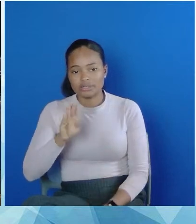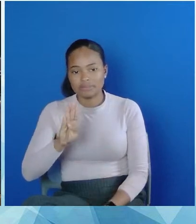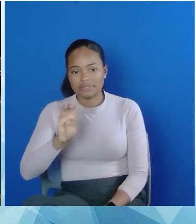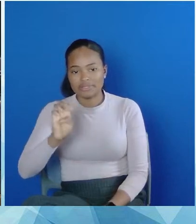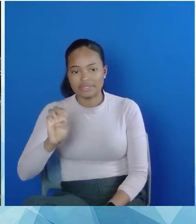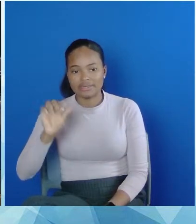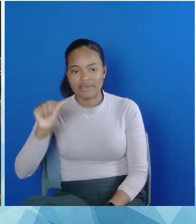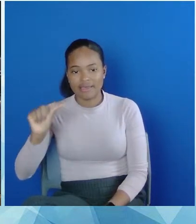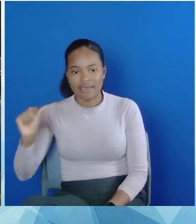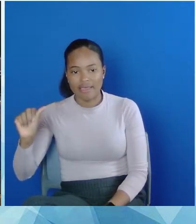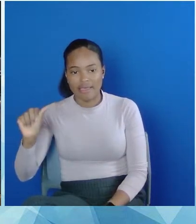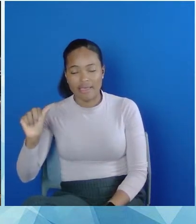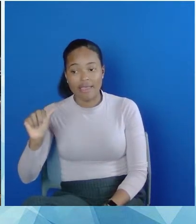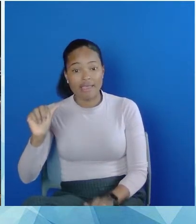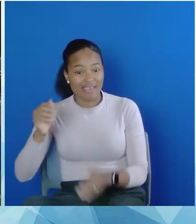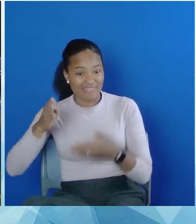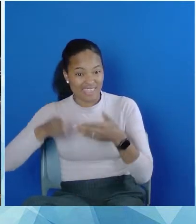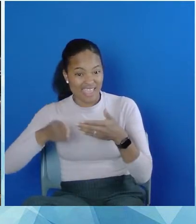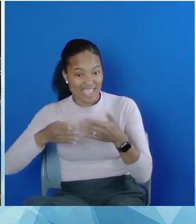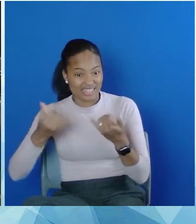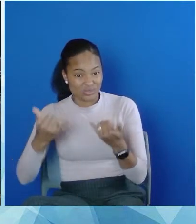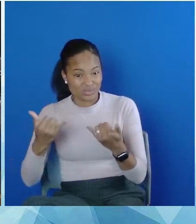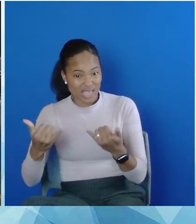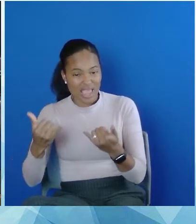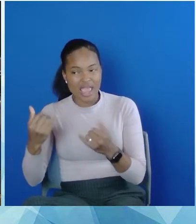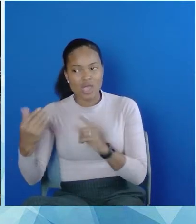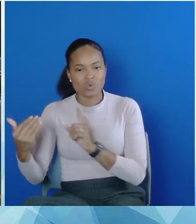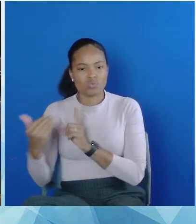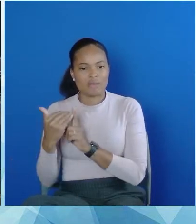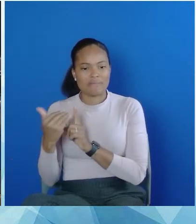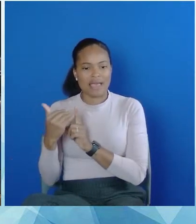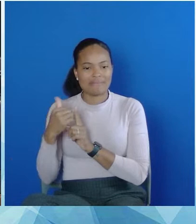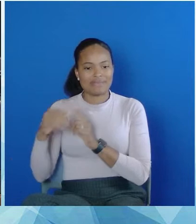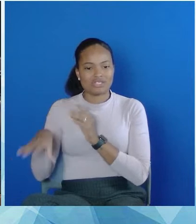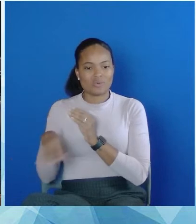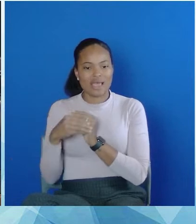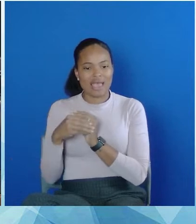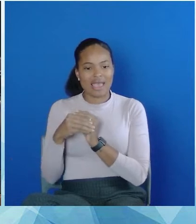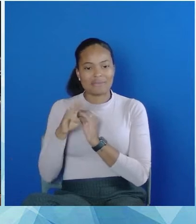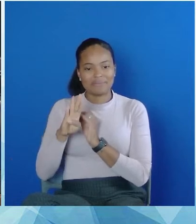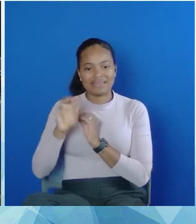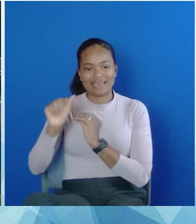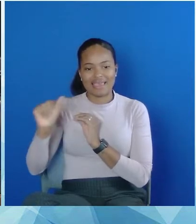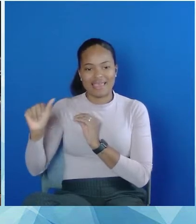but remind me at the end to add BAA for the agenda for discussion.